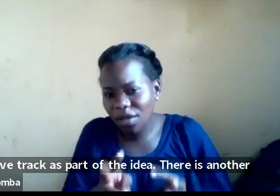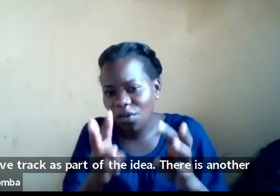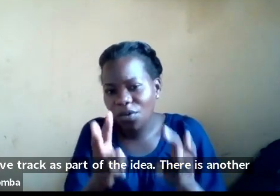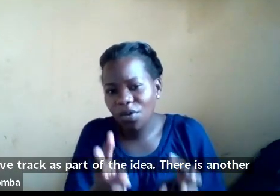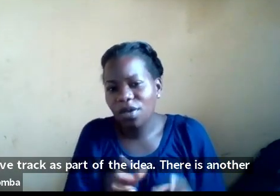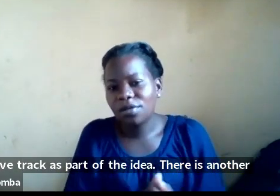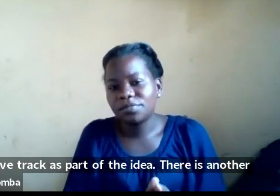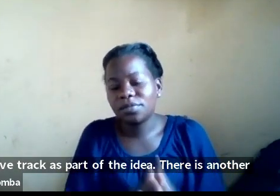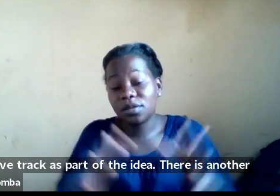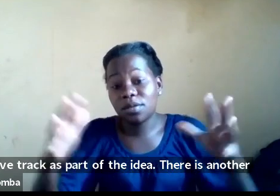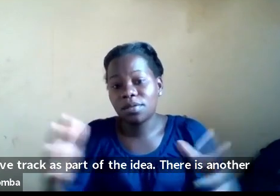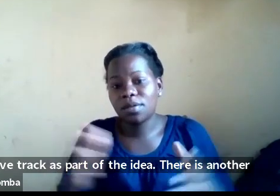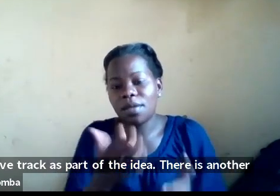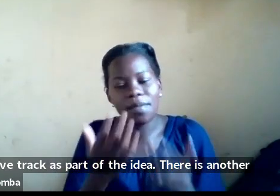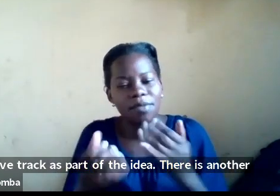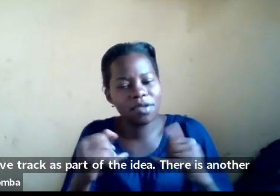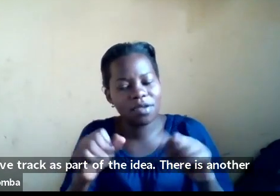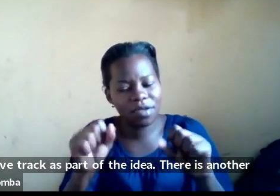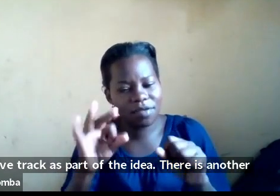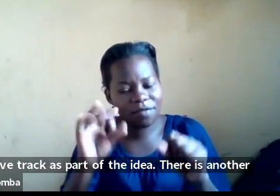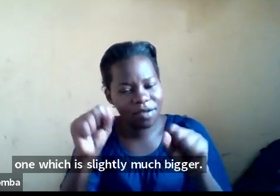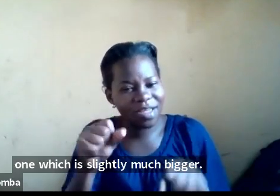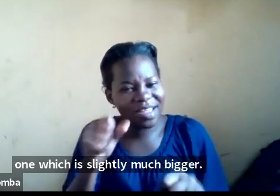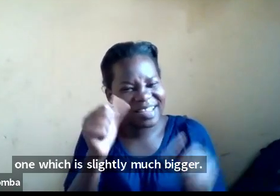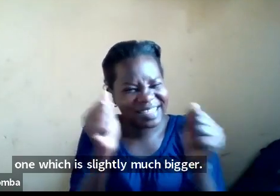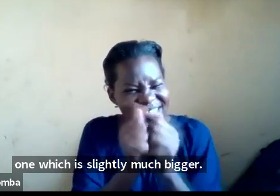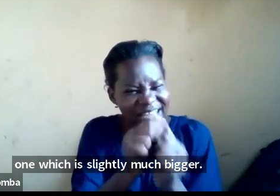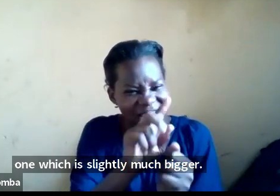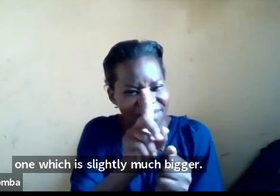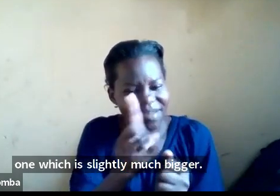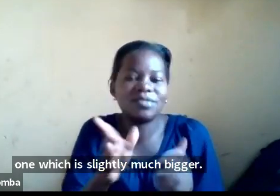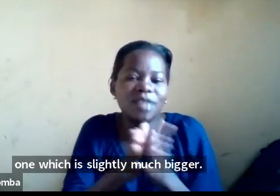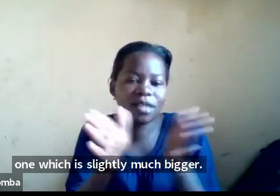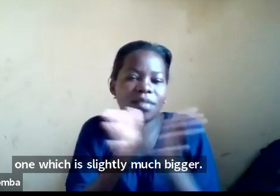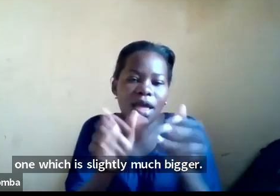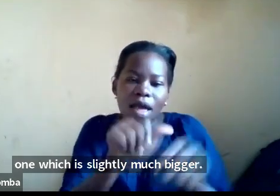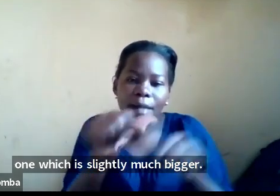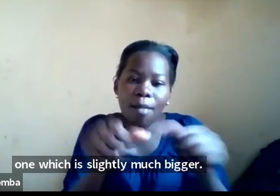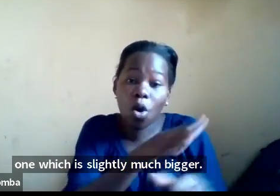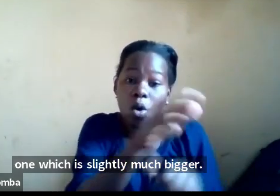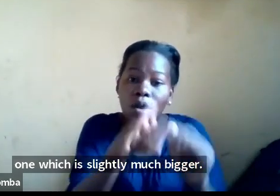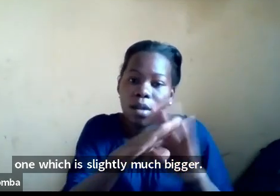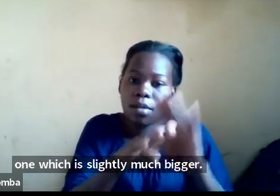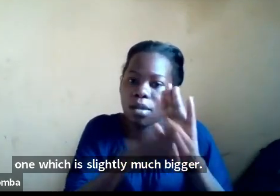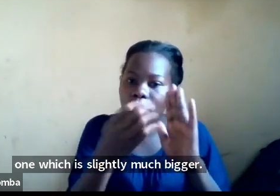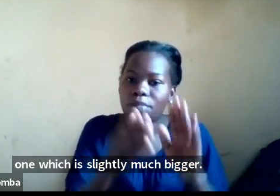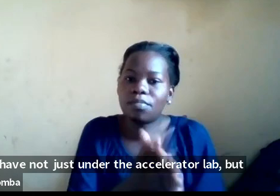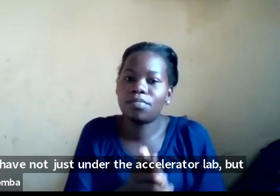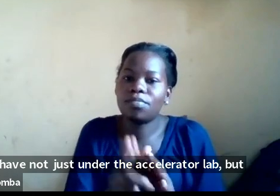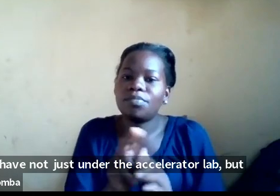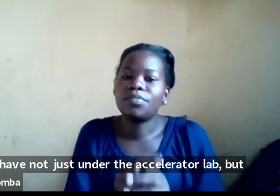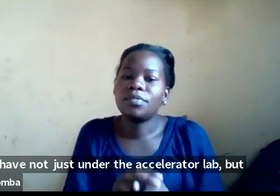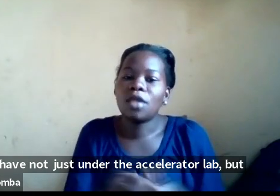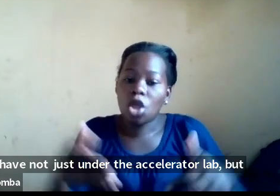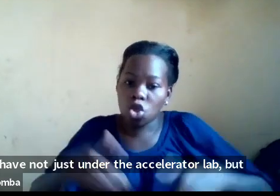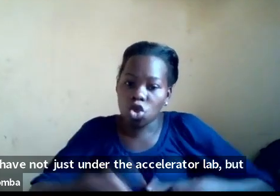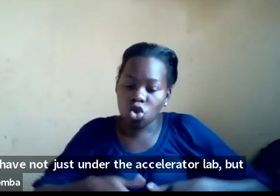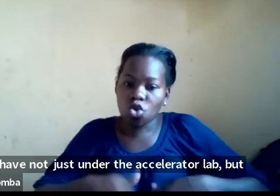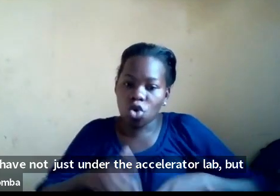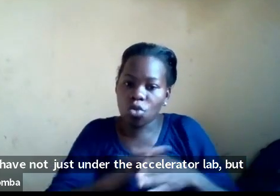much bigger. Maybe just if you could use 10 minutes to talk about all the programs that you have, not just under the Accelerator Lab, but the Youth for Business